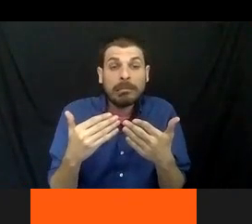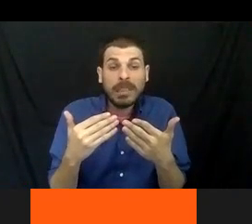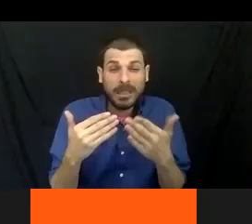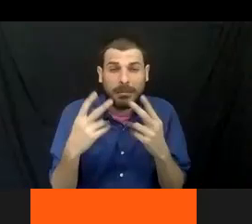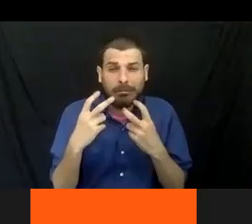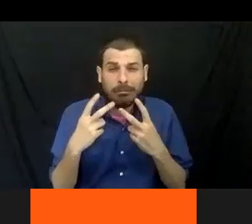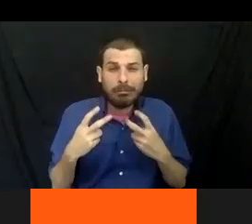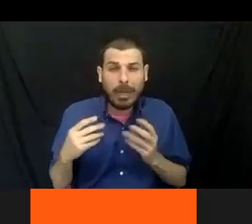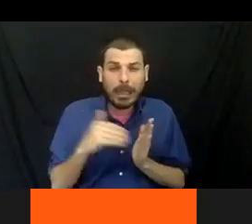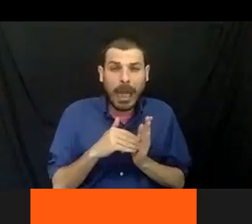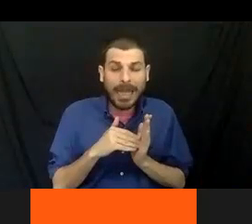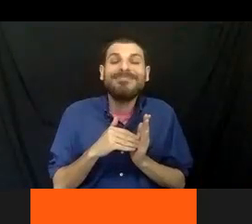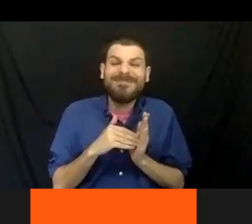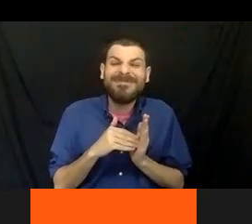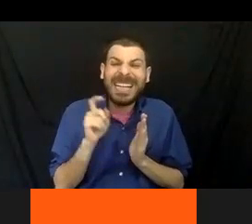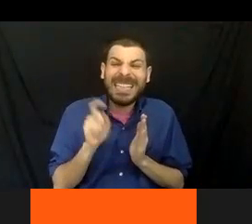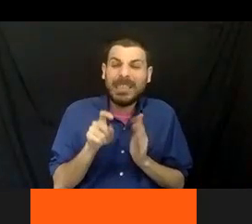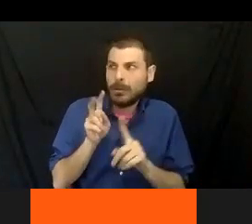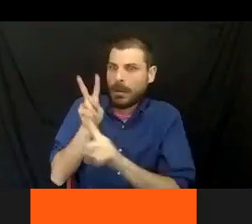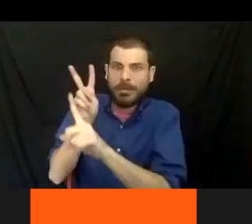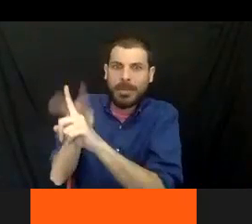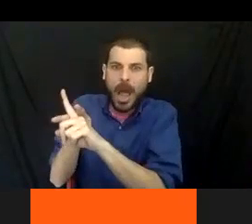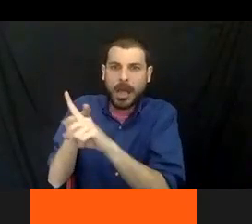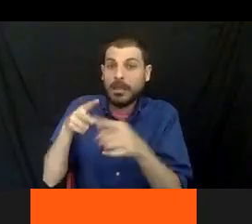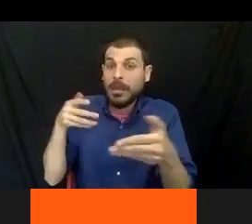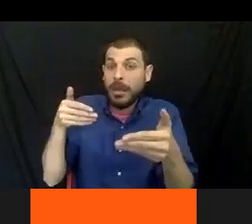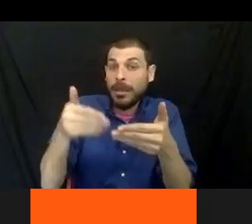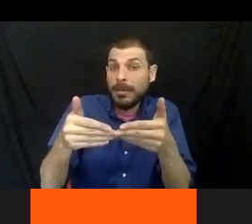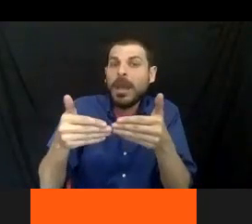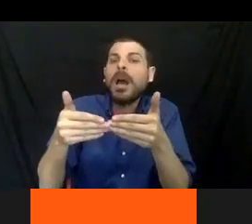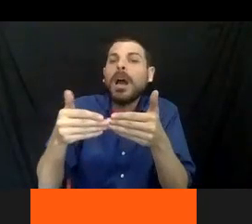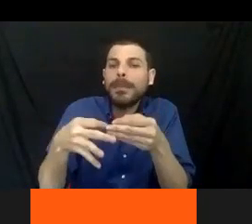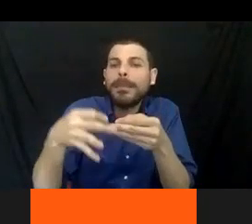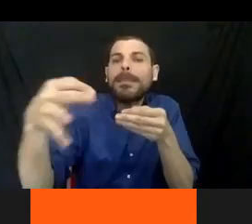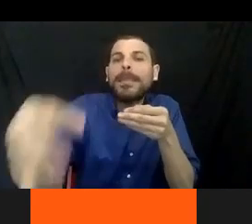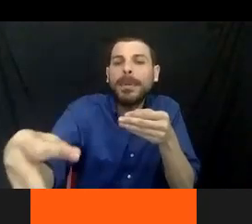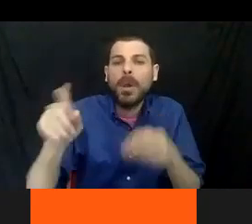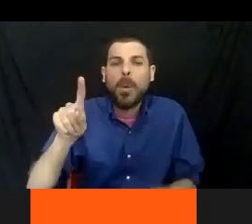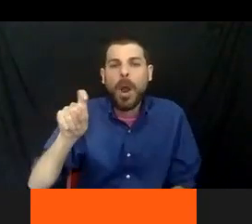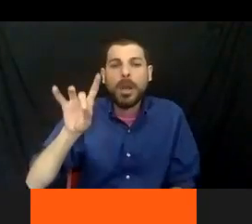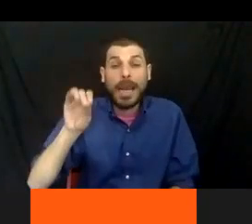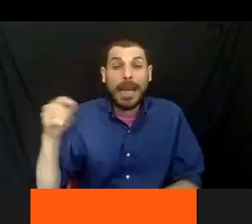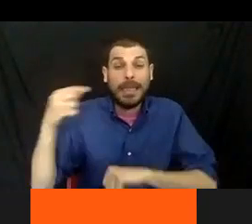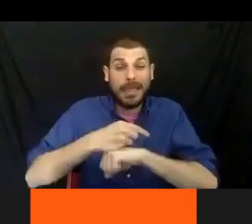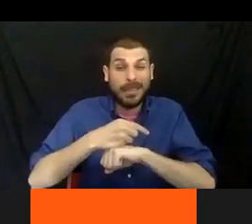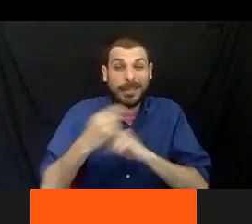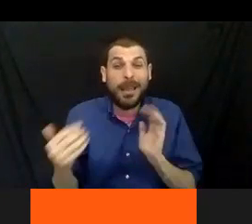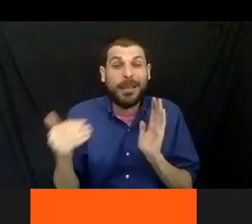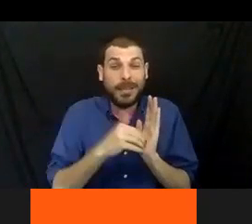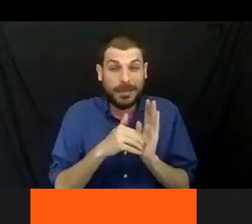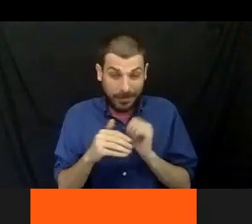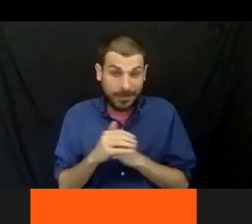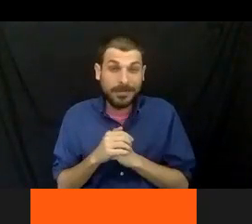to request, again, the additional maximum possible forbearance, which is another 180 days. So depending